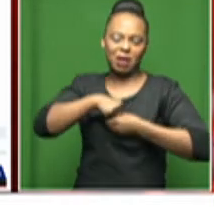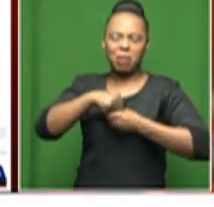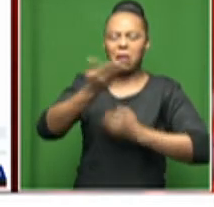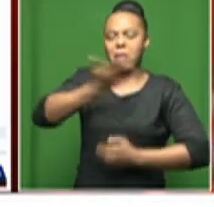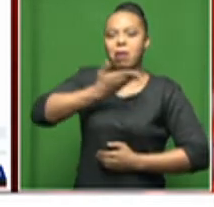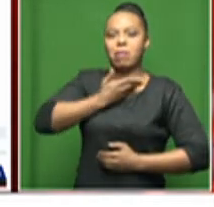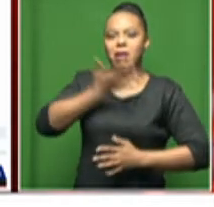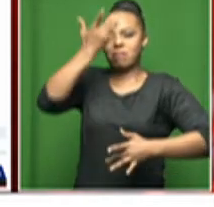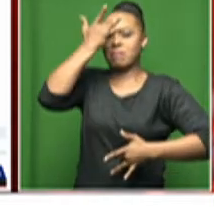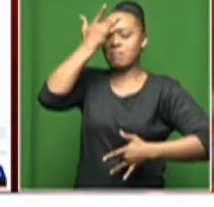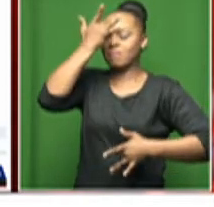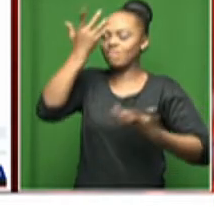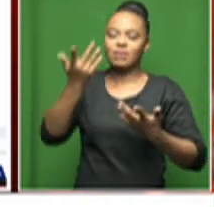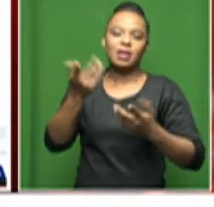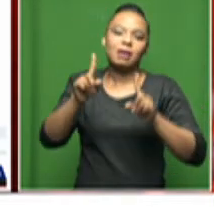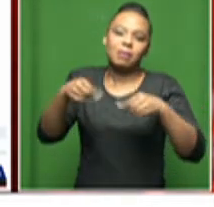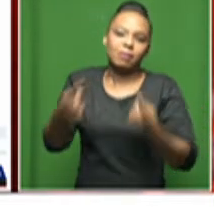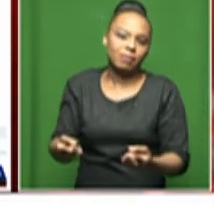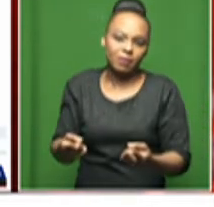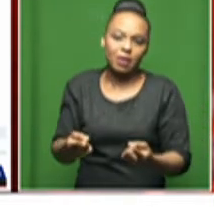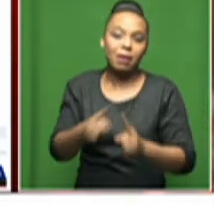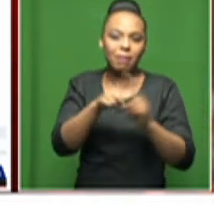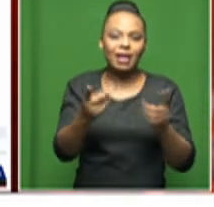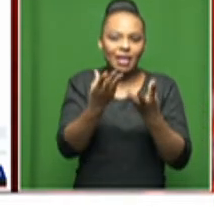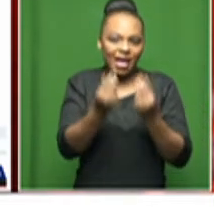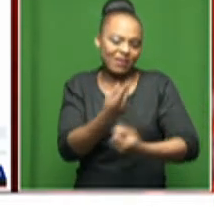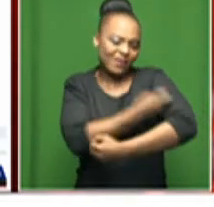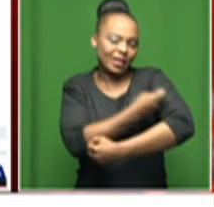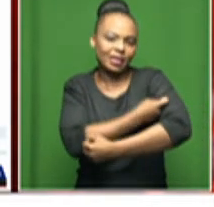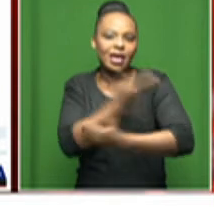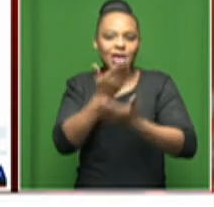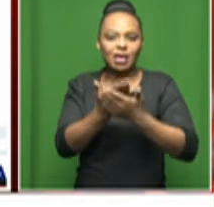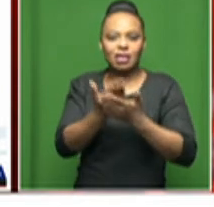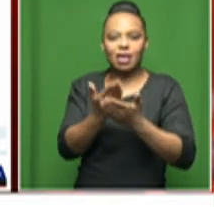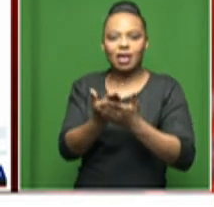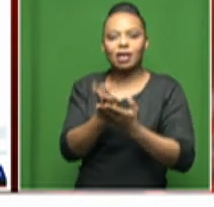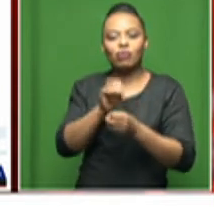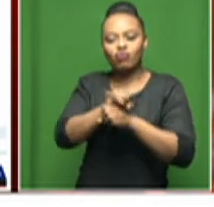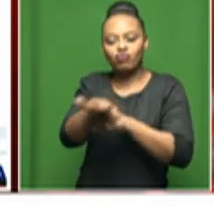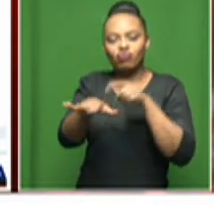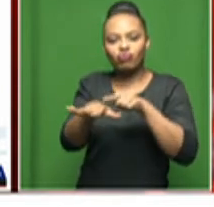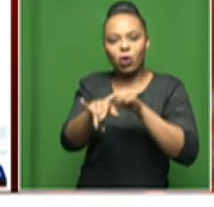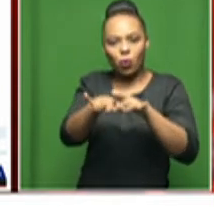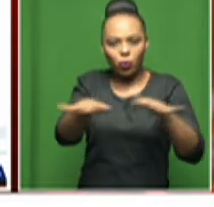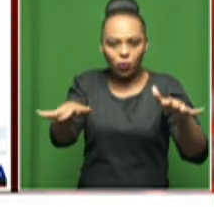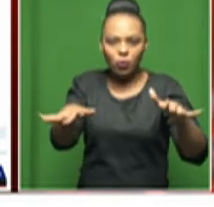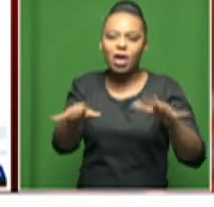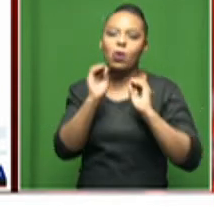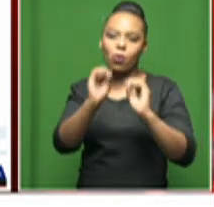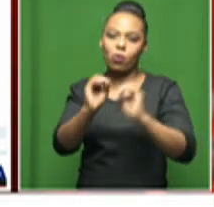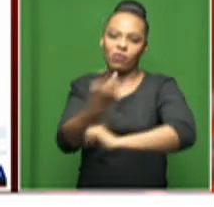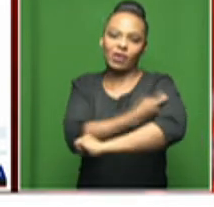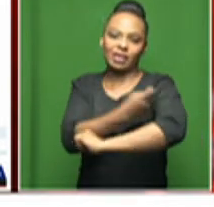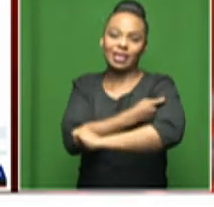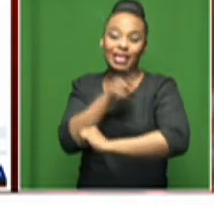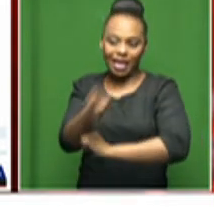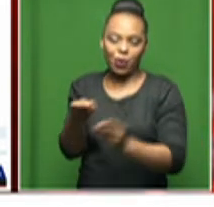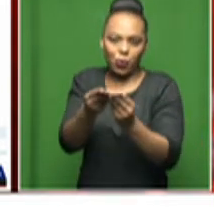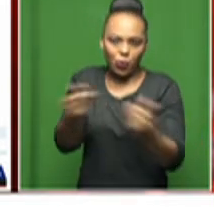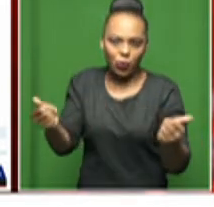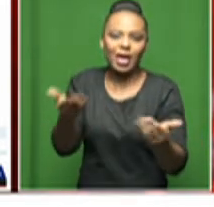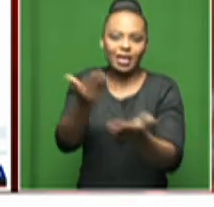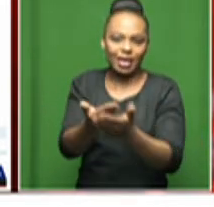we do have vaccines that work against mild and moderate illness, including the variant that's circulating in South Africa. And for all